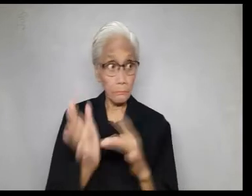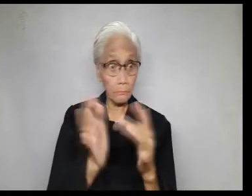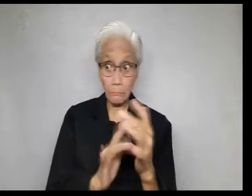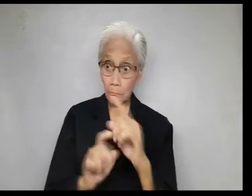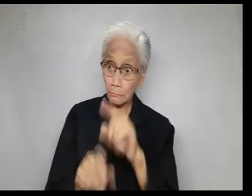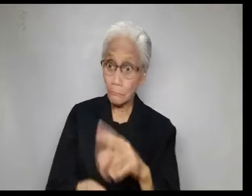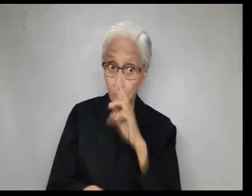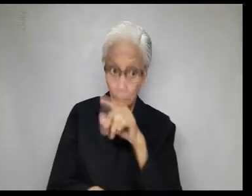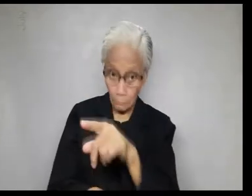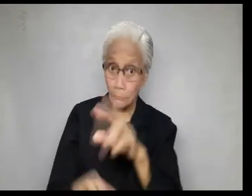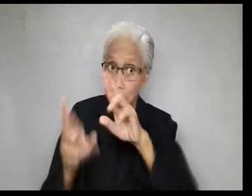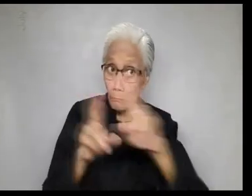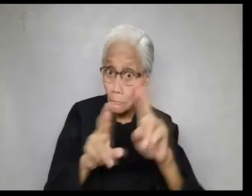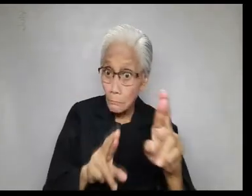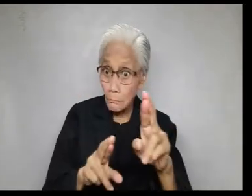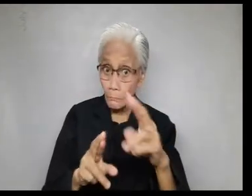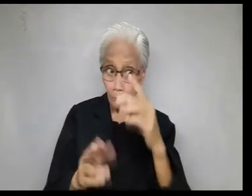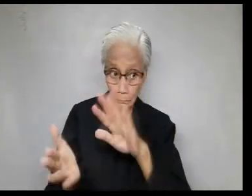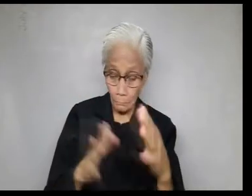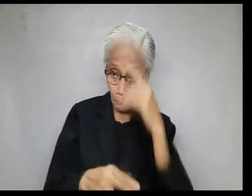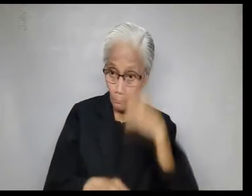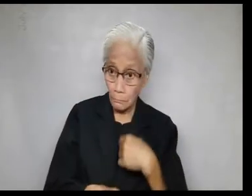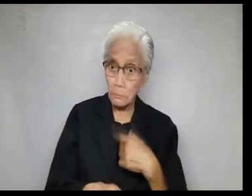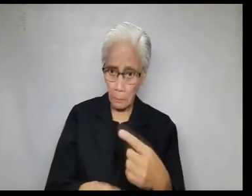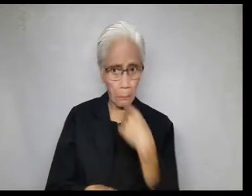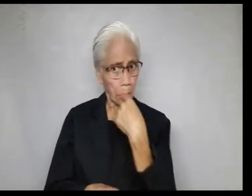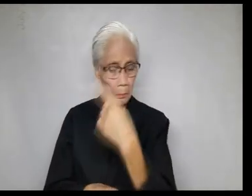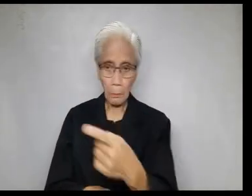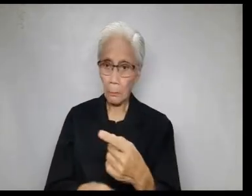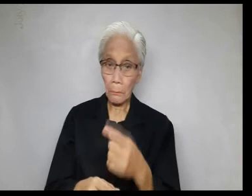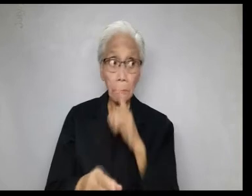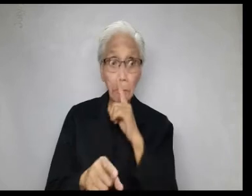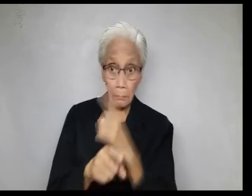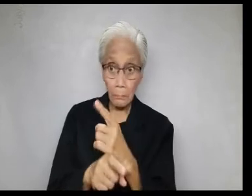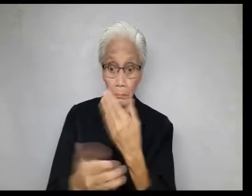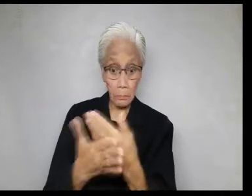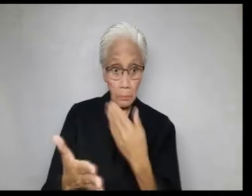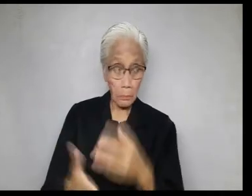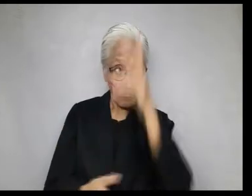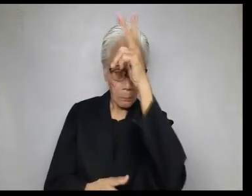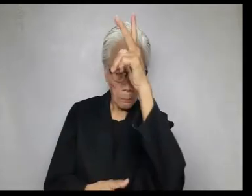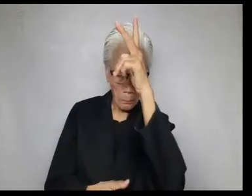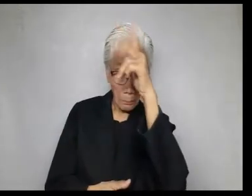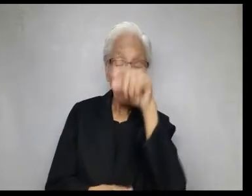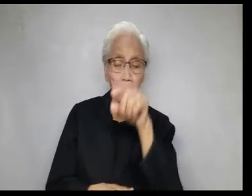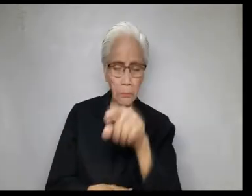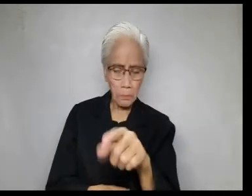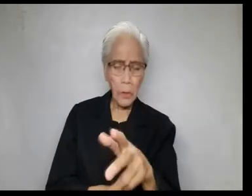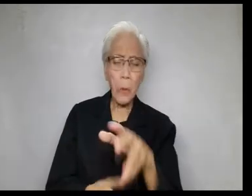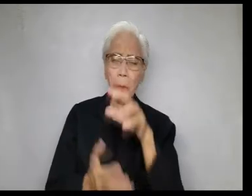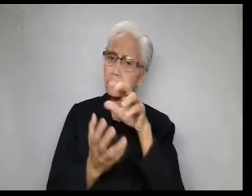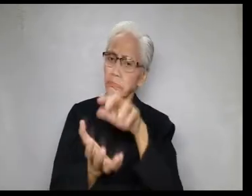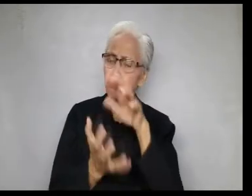"Are you really ready to die for me? I am telling you the truth. Before the rooster crows, you will